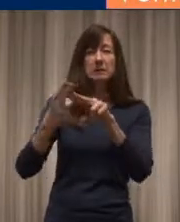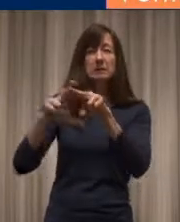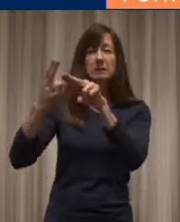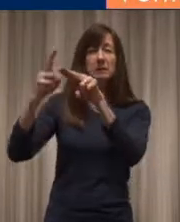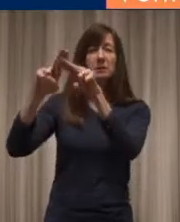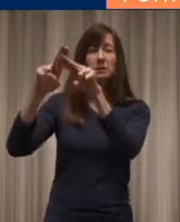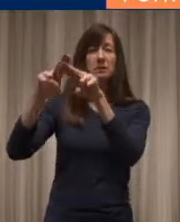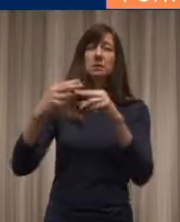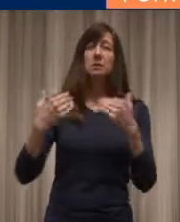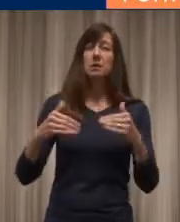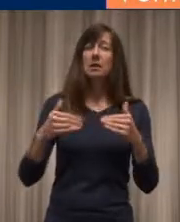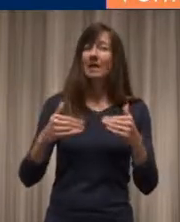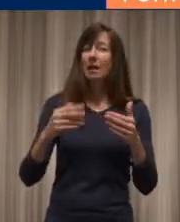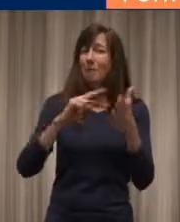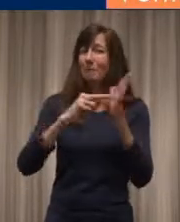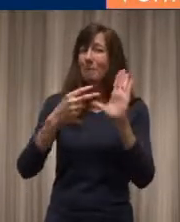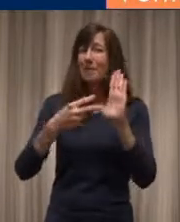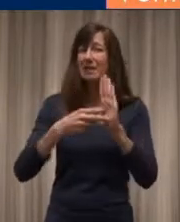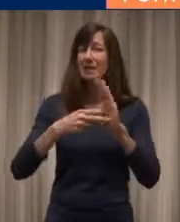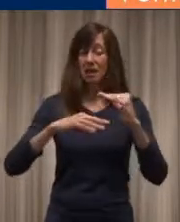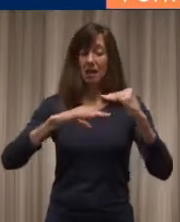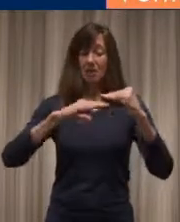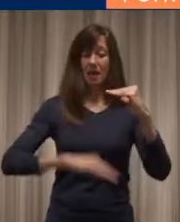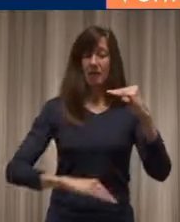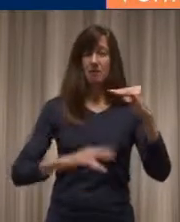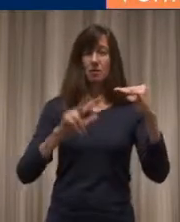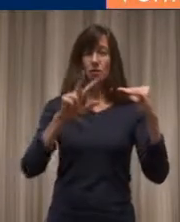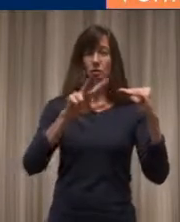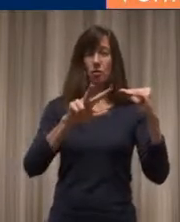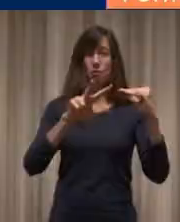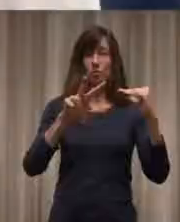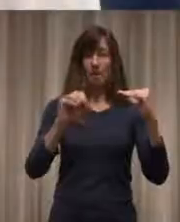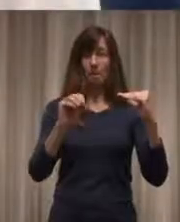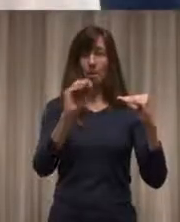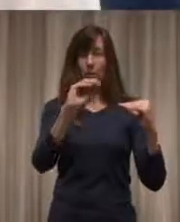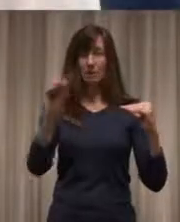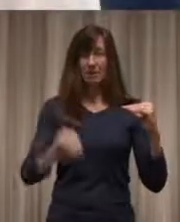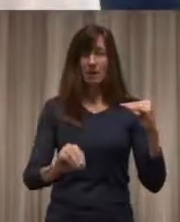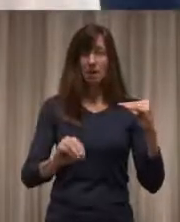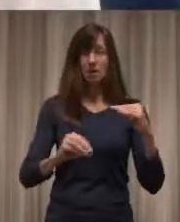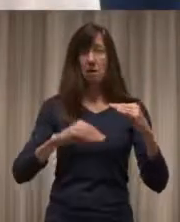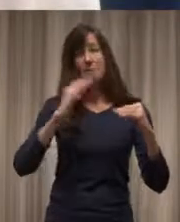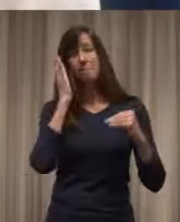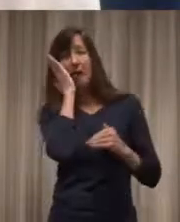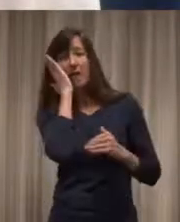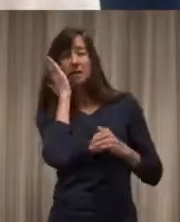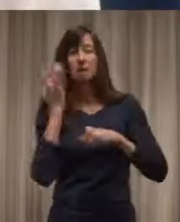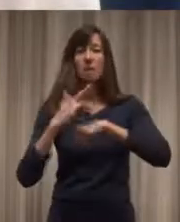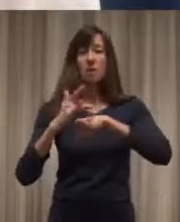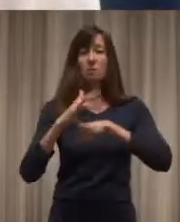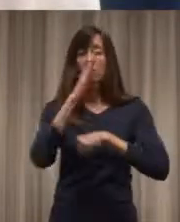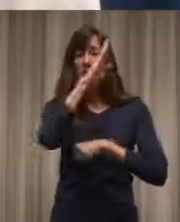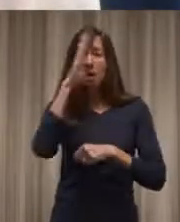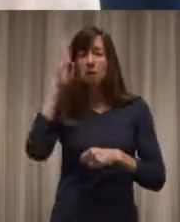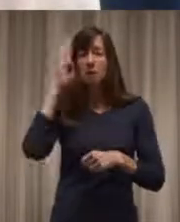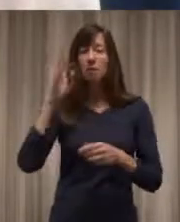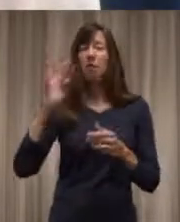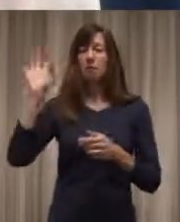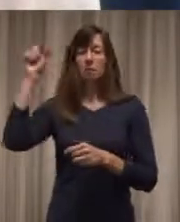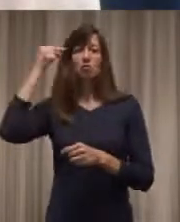we'd have less than 30% capacity. That's the threshold at which we might be eligible for additional restrictions that would